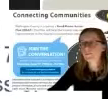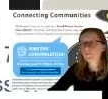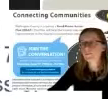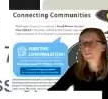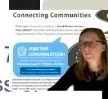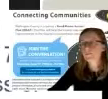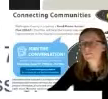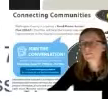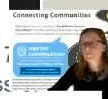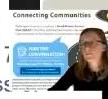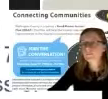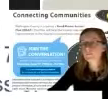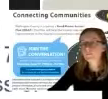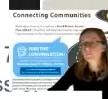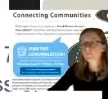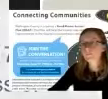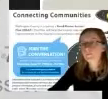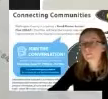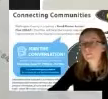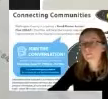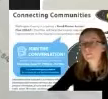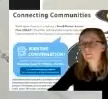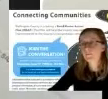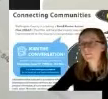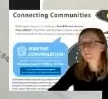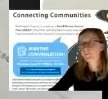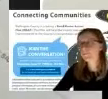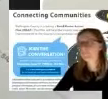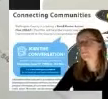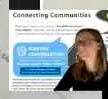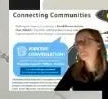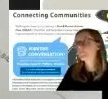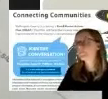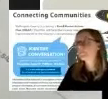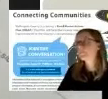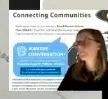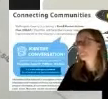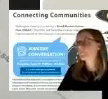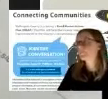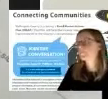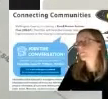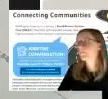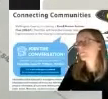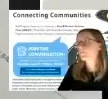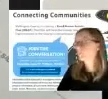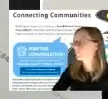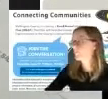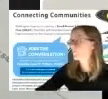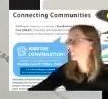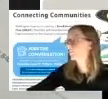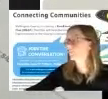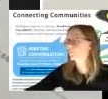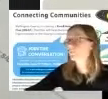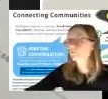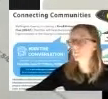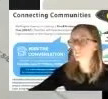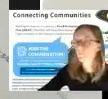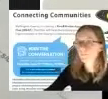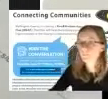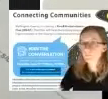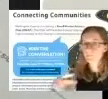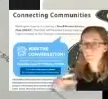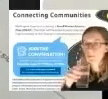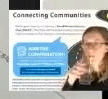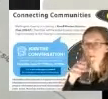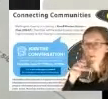roads. Next slide, please. Area 2, Wellington Road 18, between Wellington Road